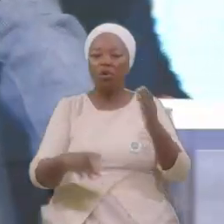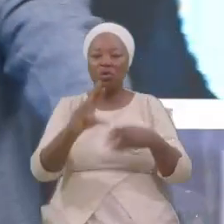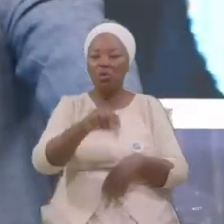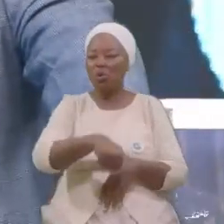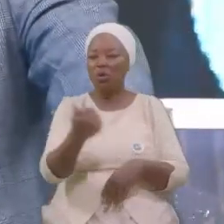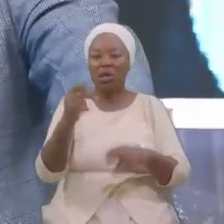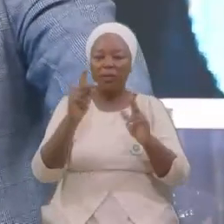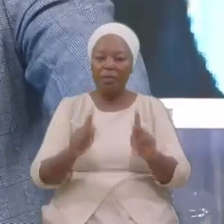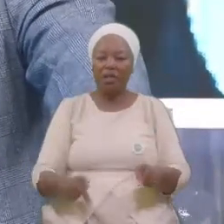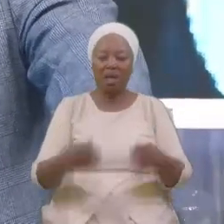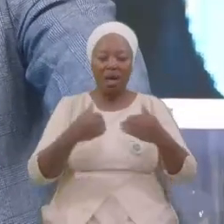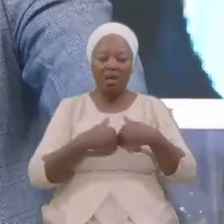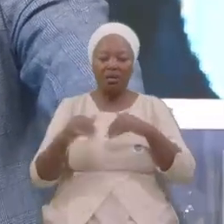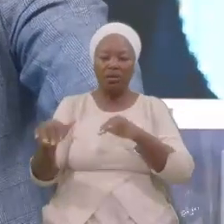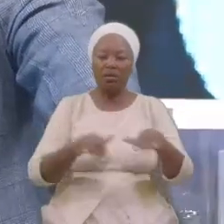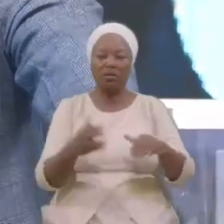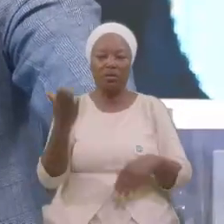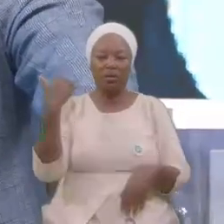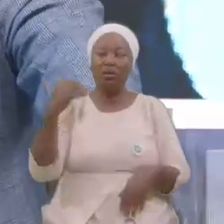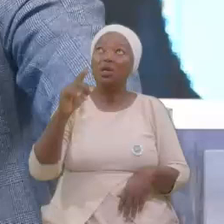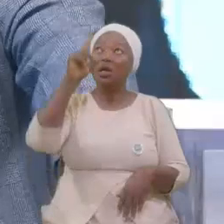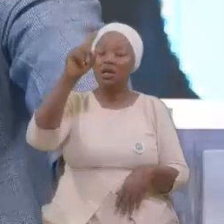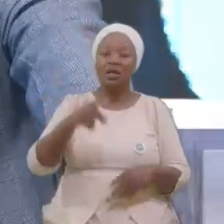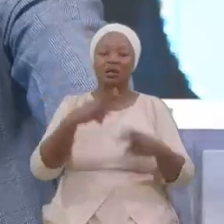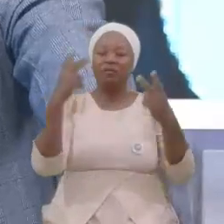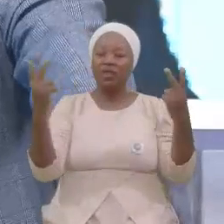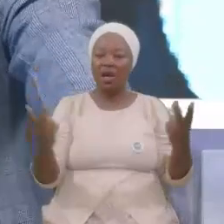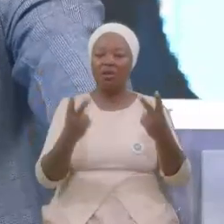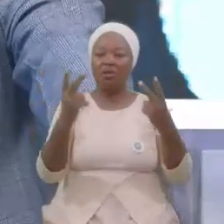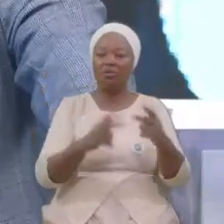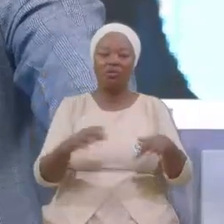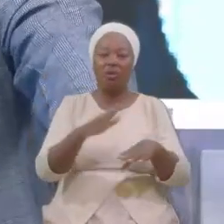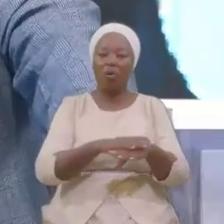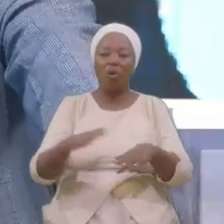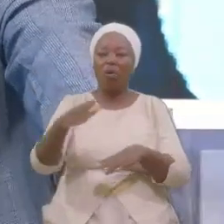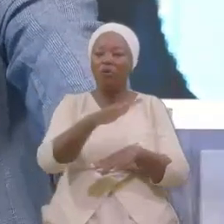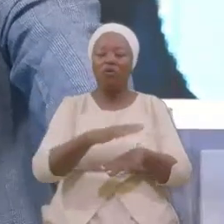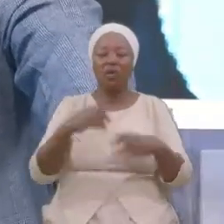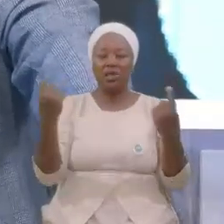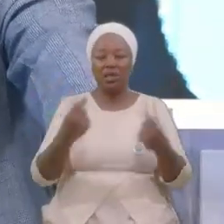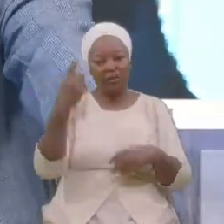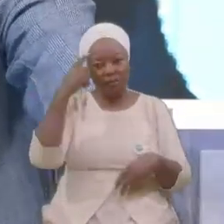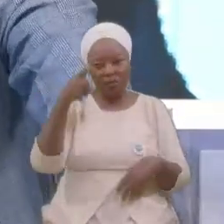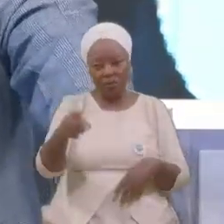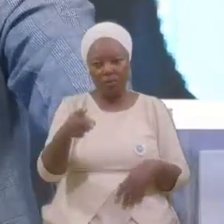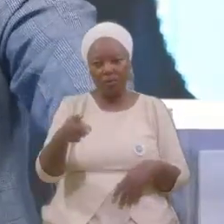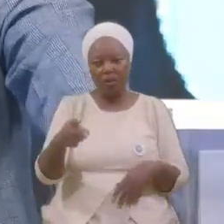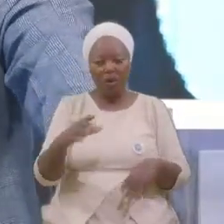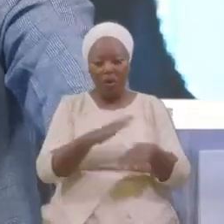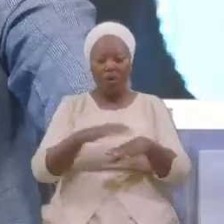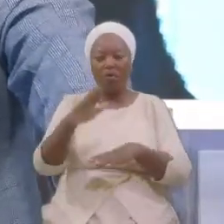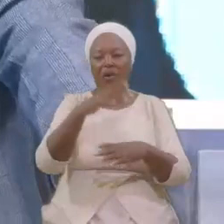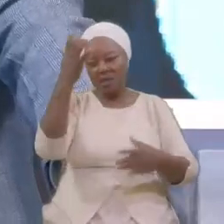person has done. He triumphed over sin for you, over sickness for